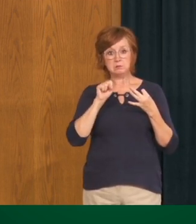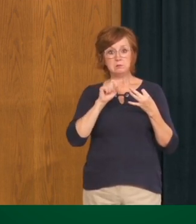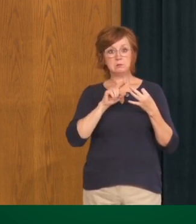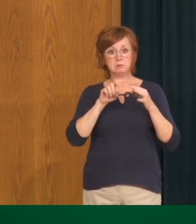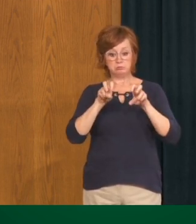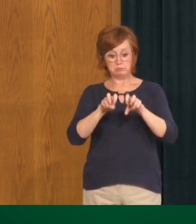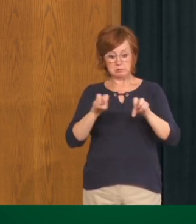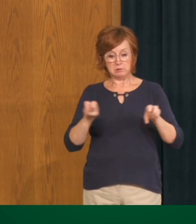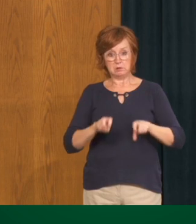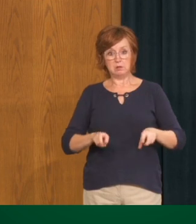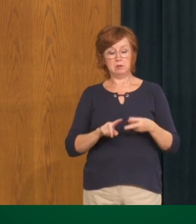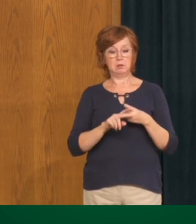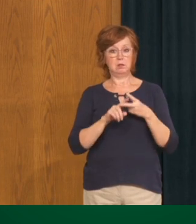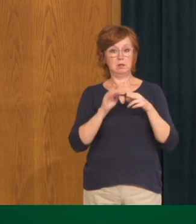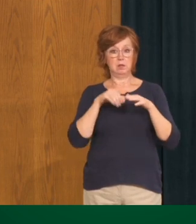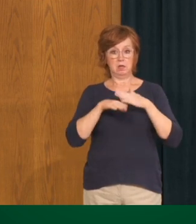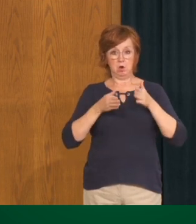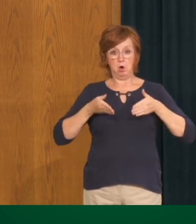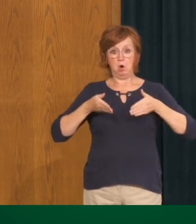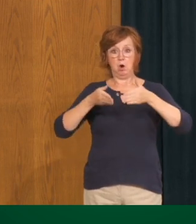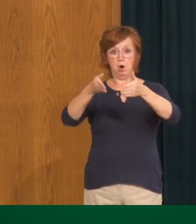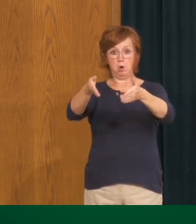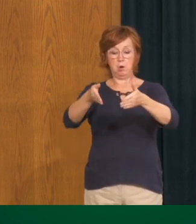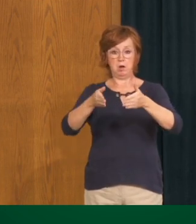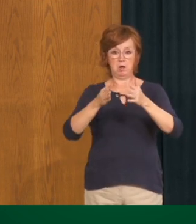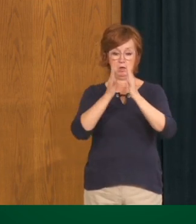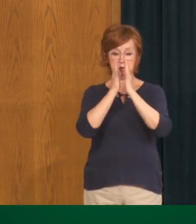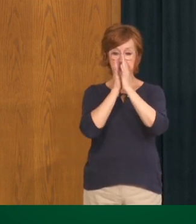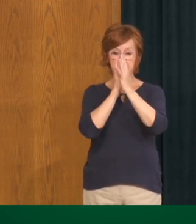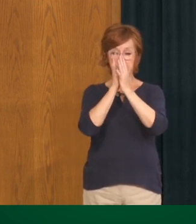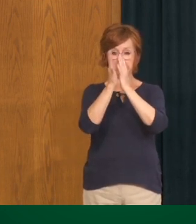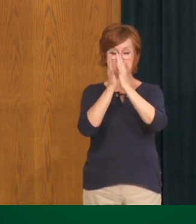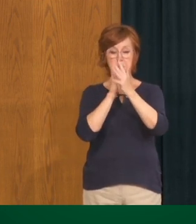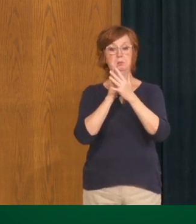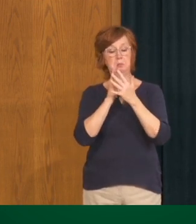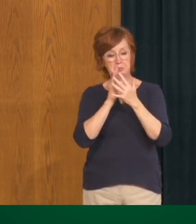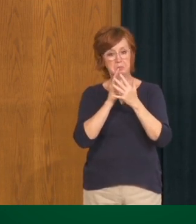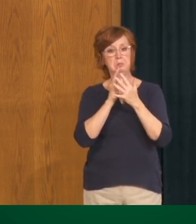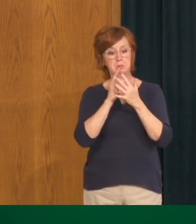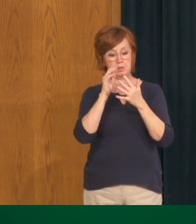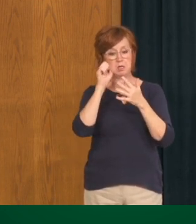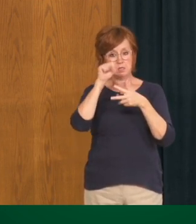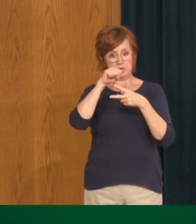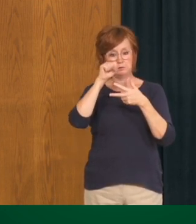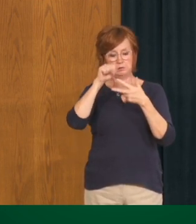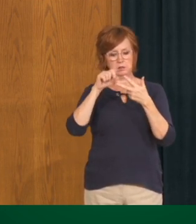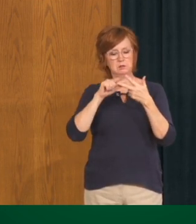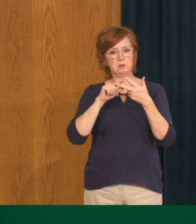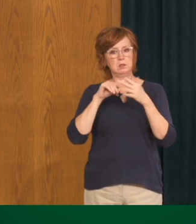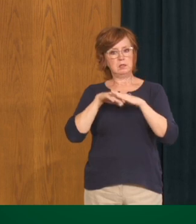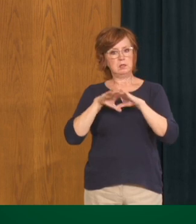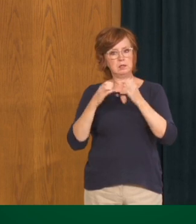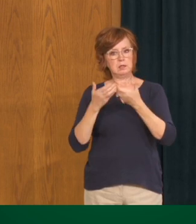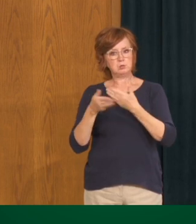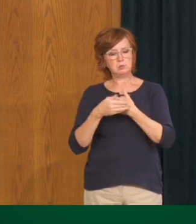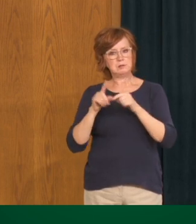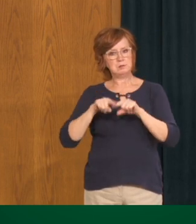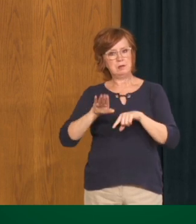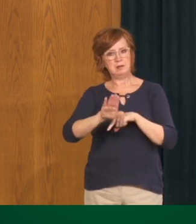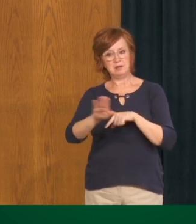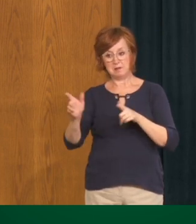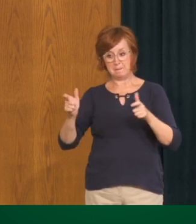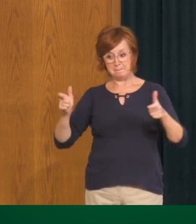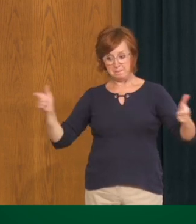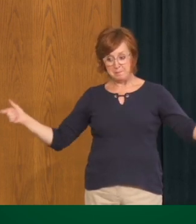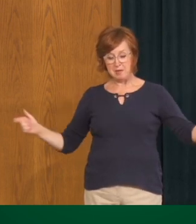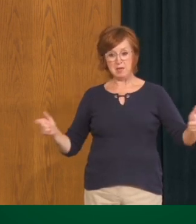areas or even in classrooms? I think that is up to each school to figure out based on how classes are set up. Some of the